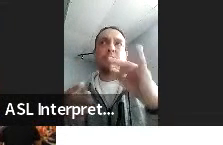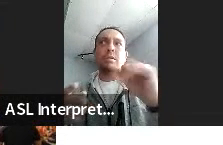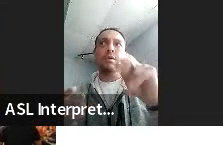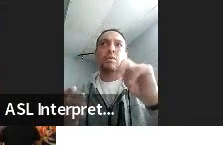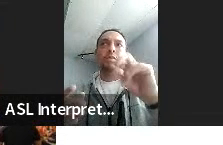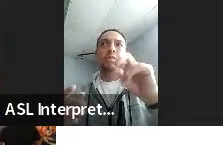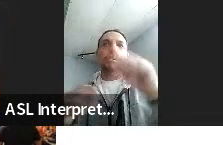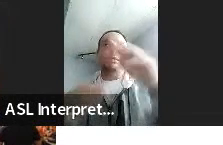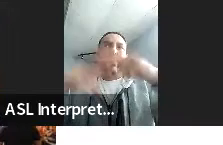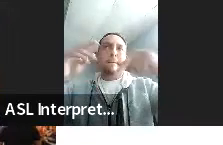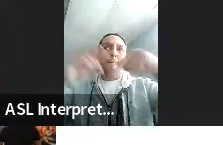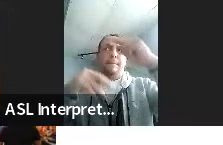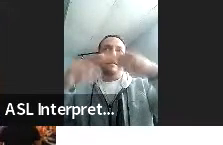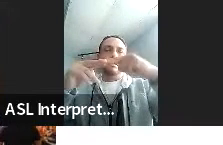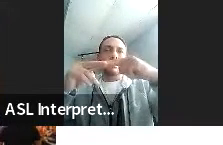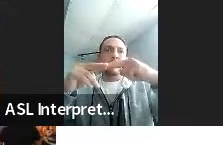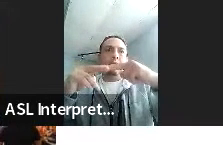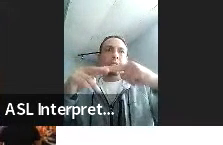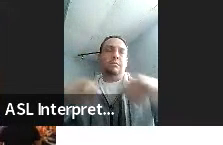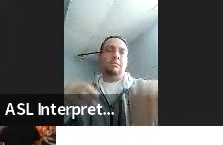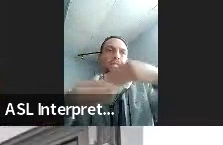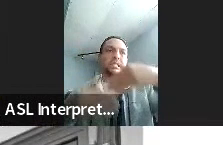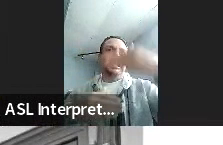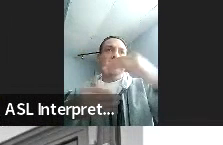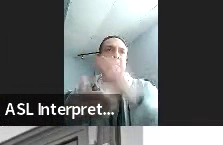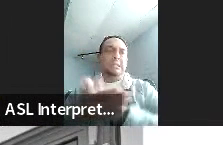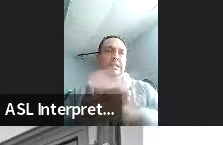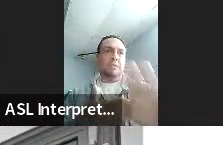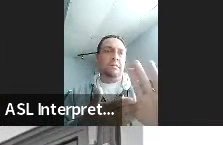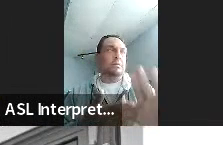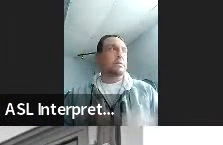purposes. Next slide, please.